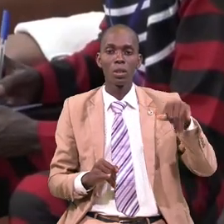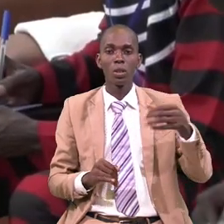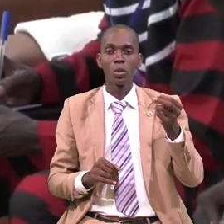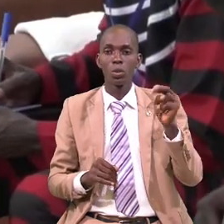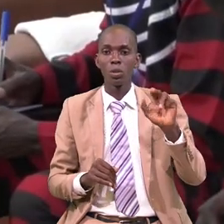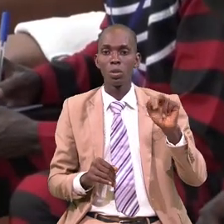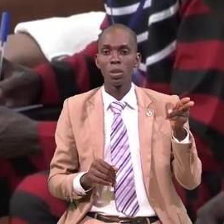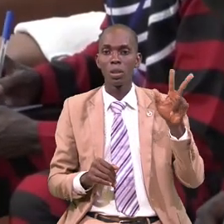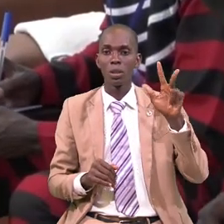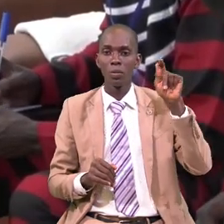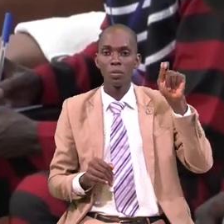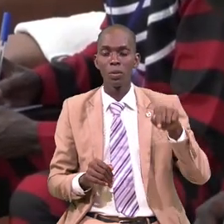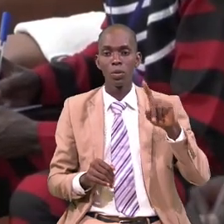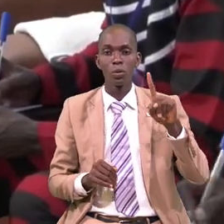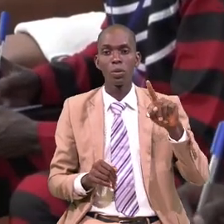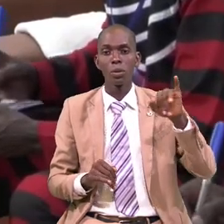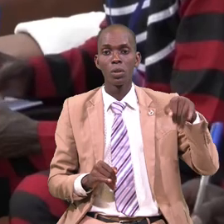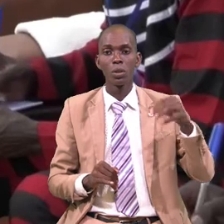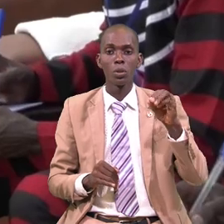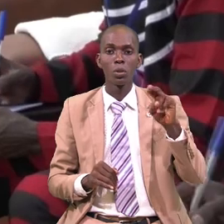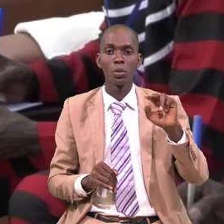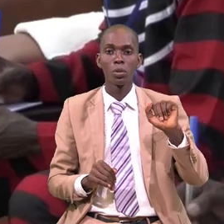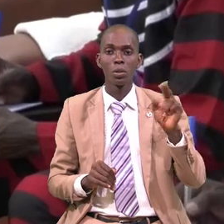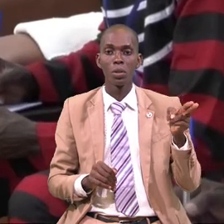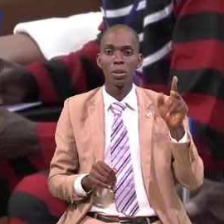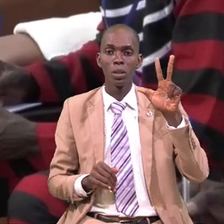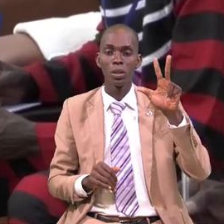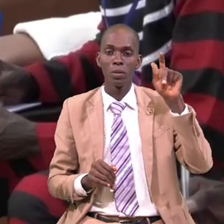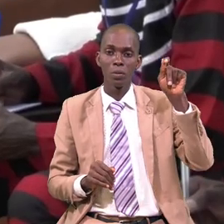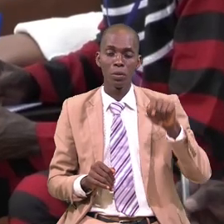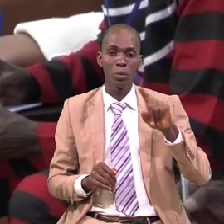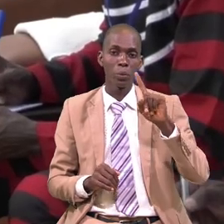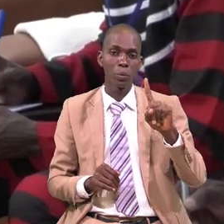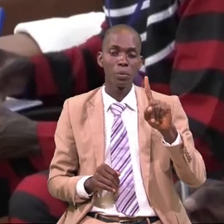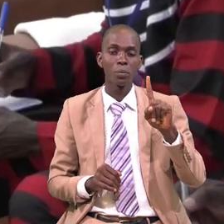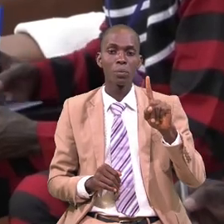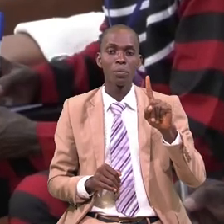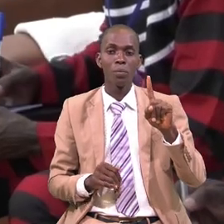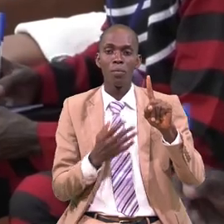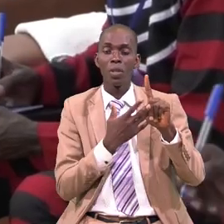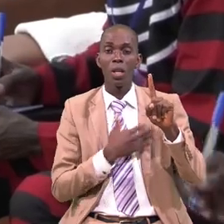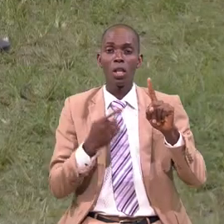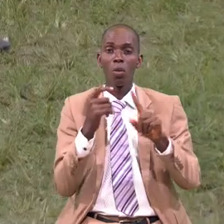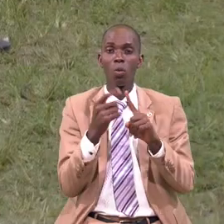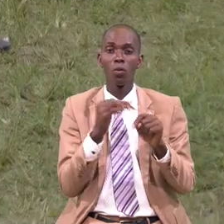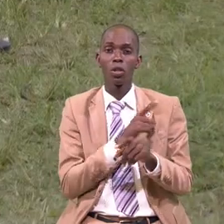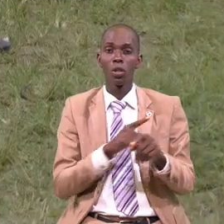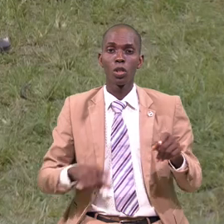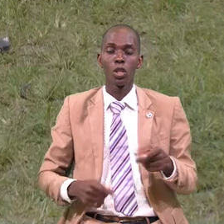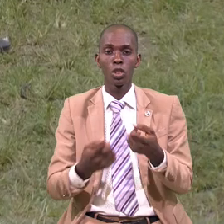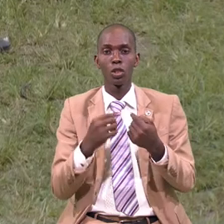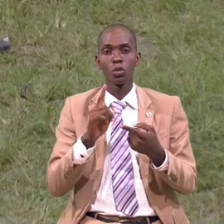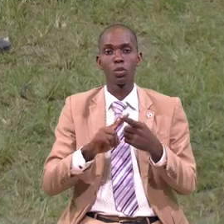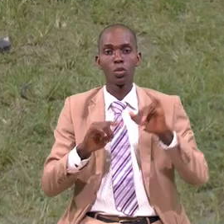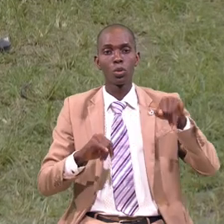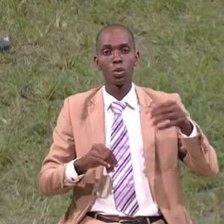1. Jonah chapter 3, verse 1. And the word of the Lord came unto Jonah